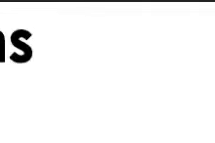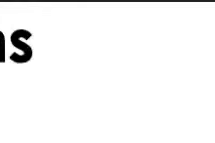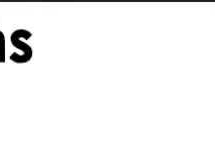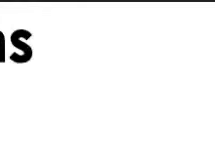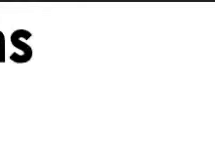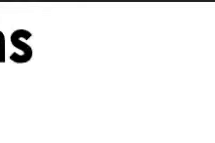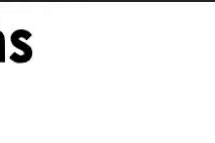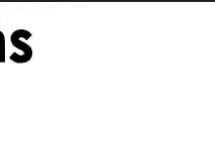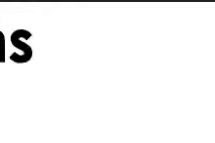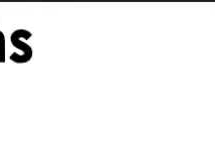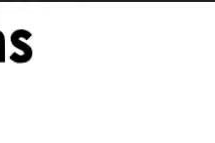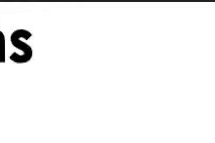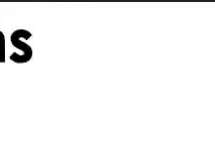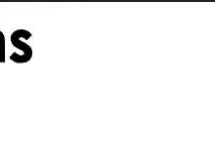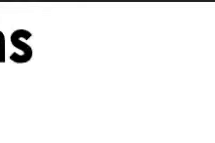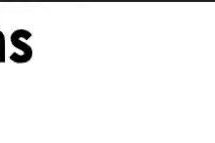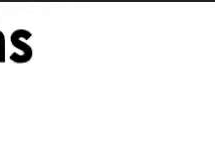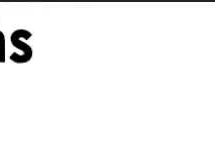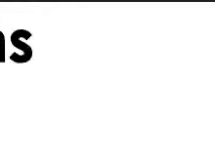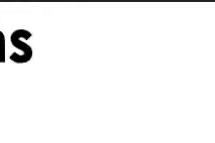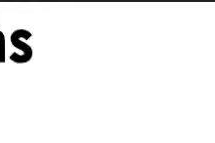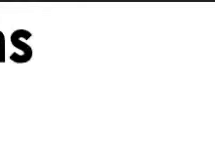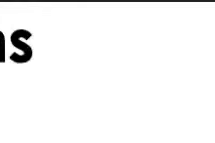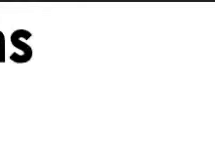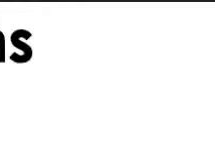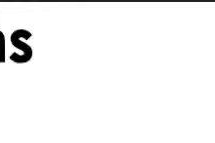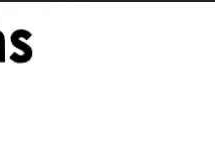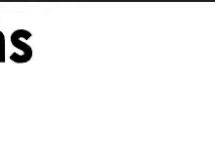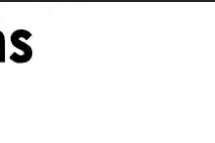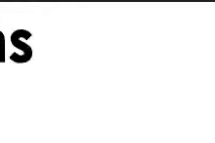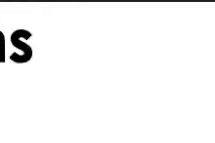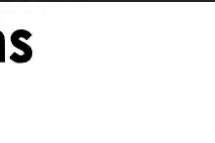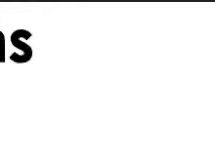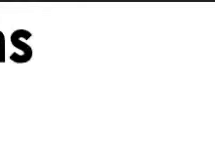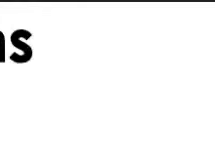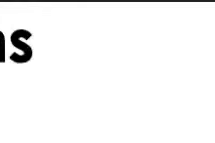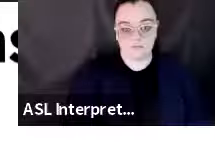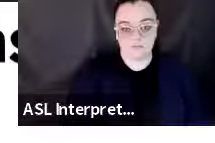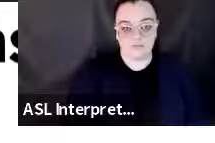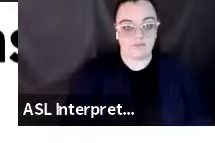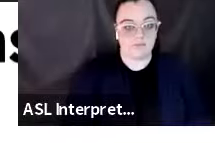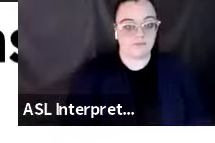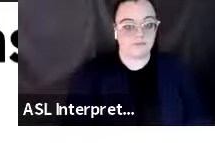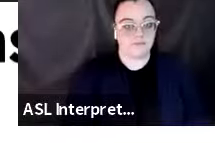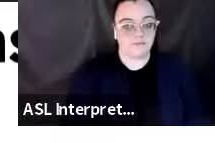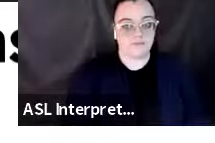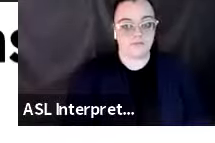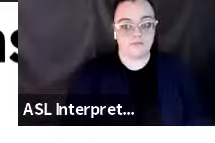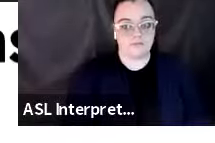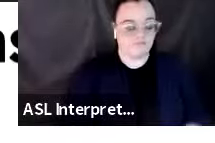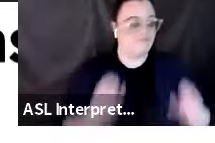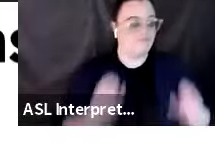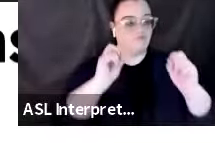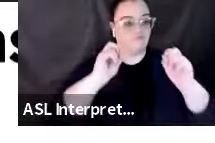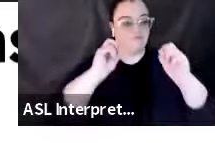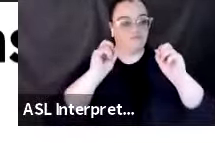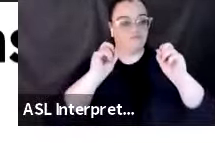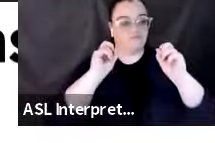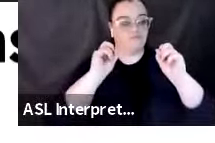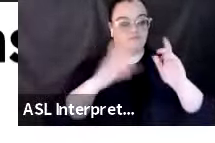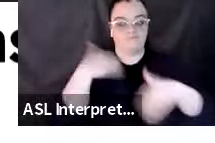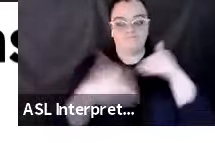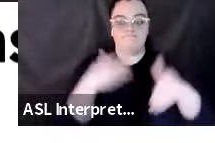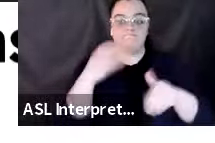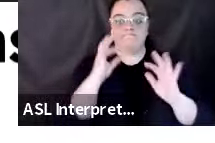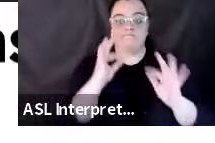I'm sorry, I didn't notice that the interpreters had changed. Okay, we're set back up